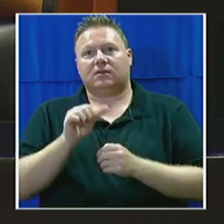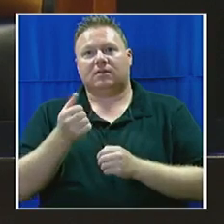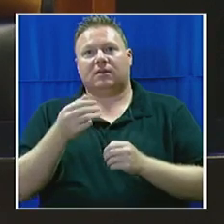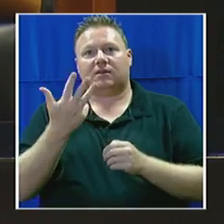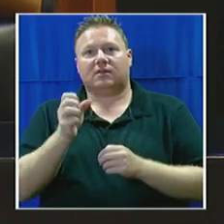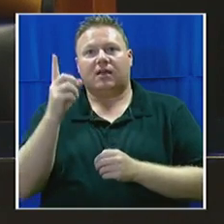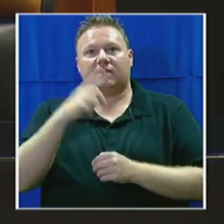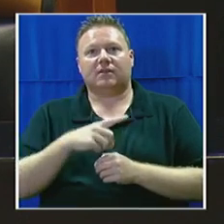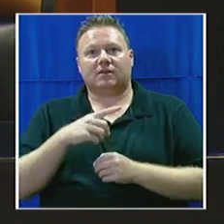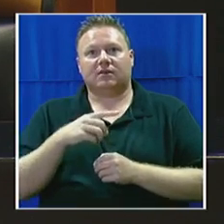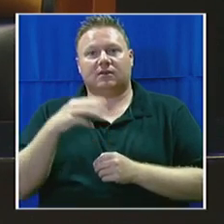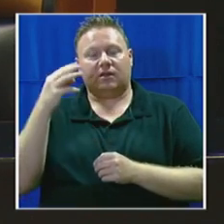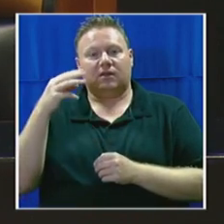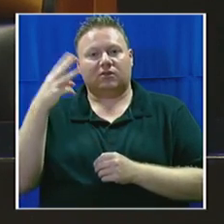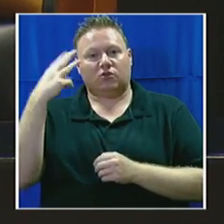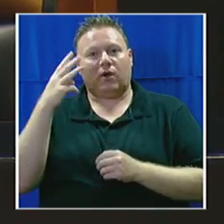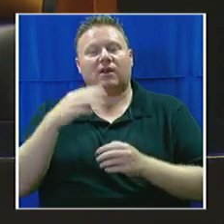Tshwane will be very eventful.